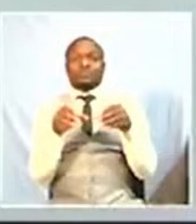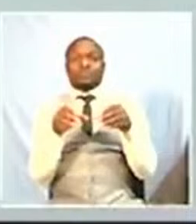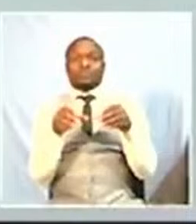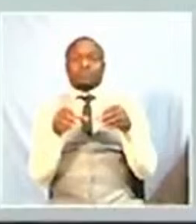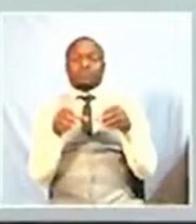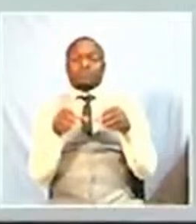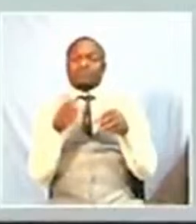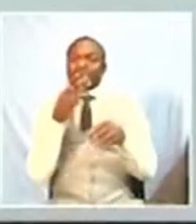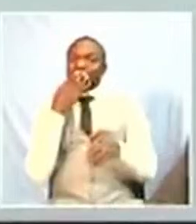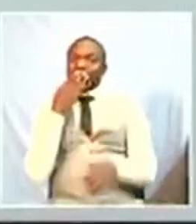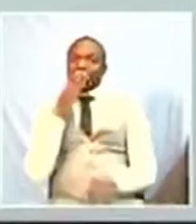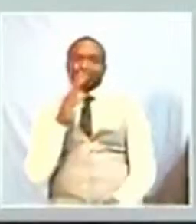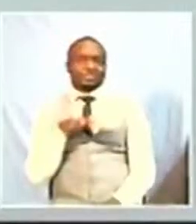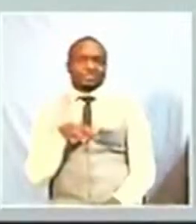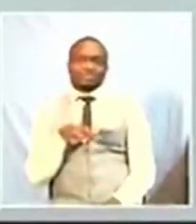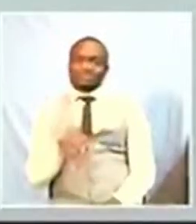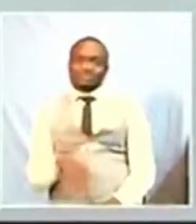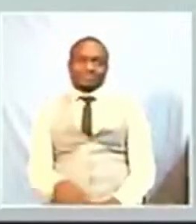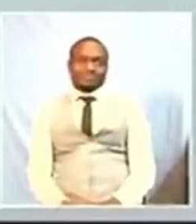it's very sad.